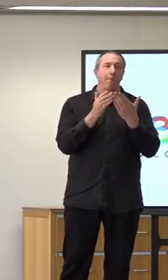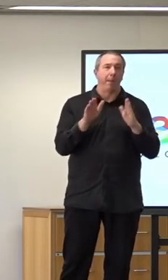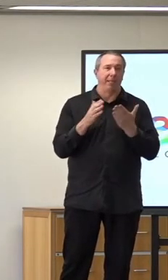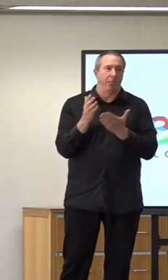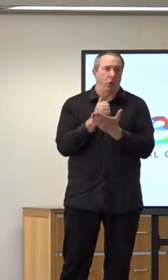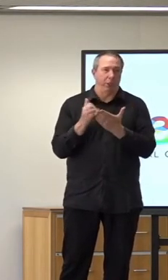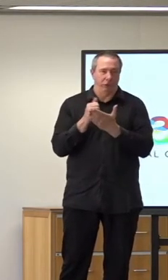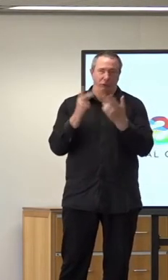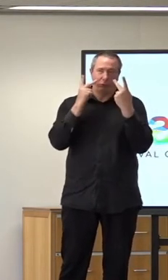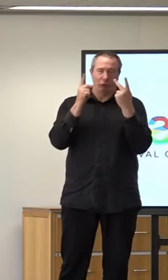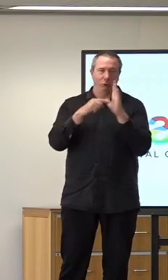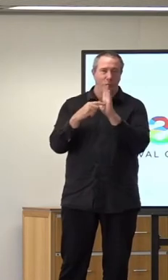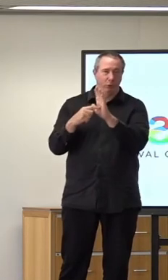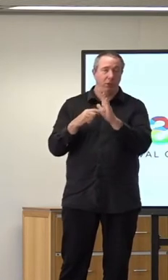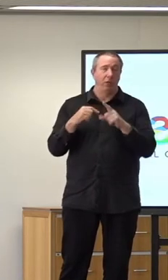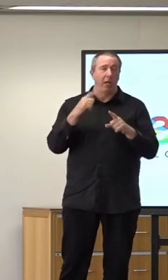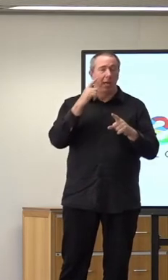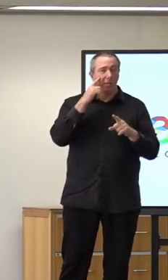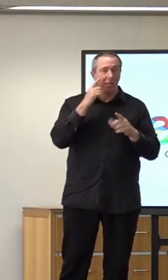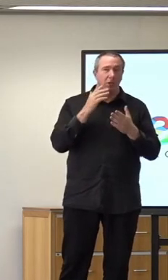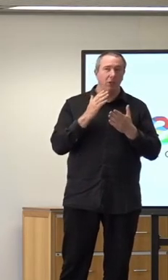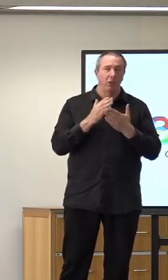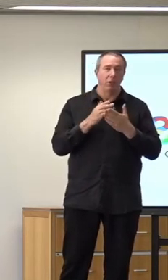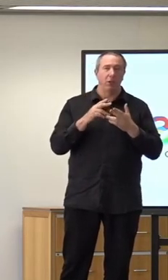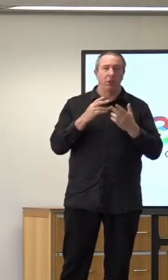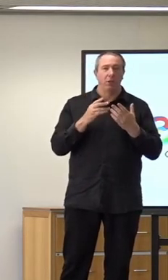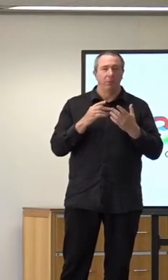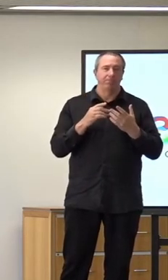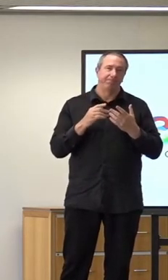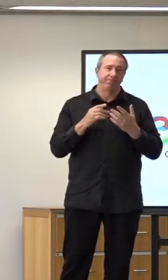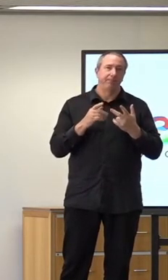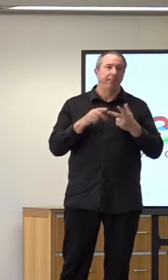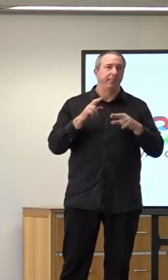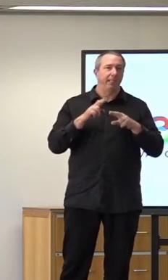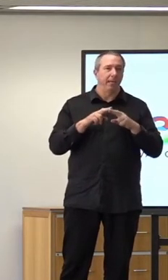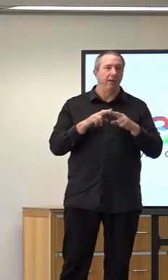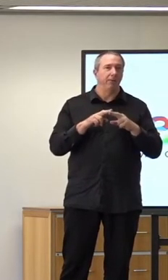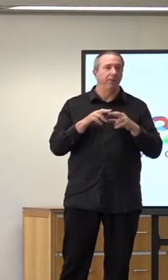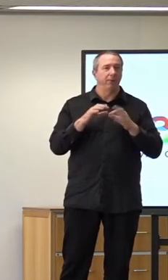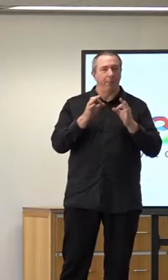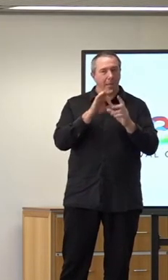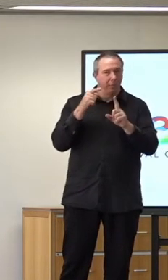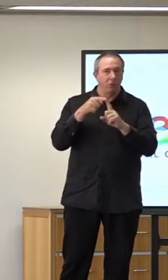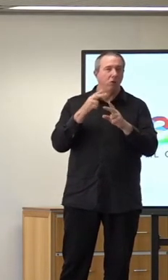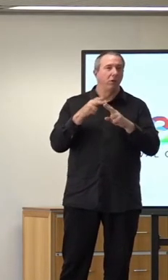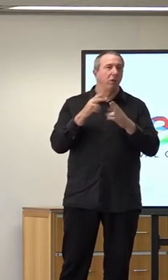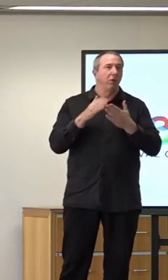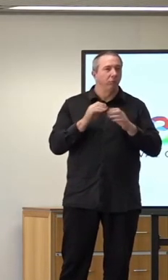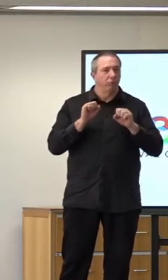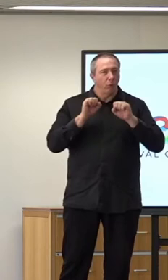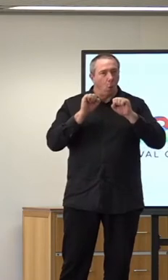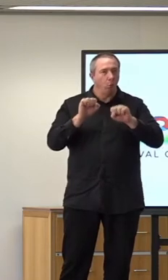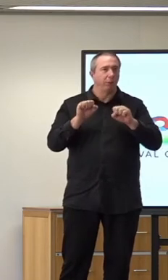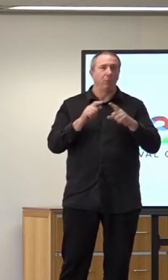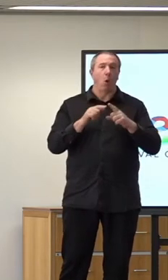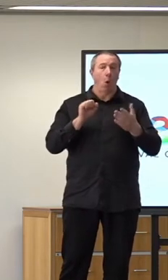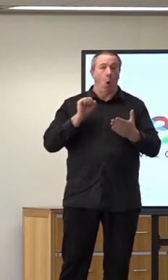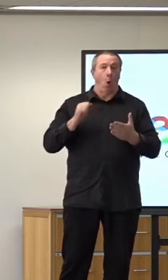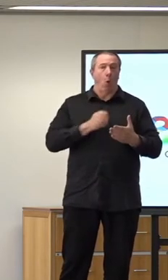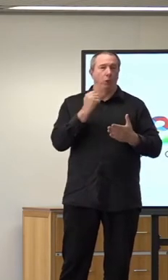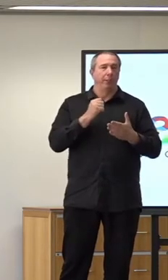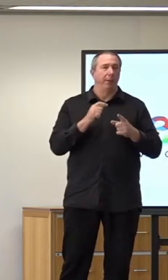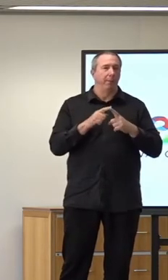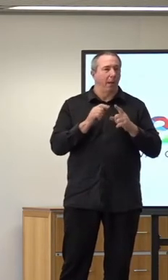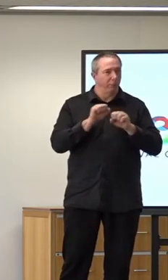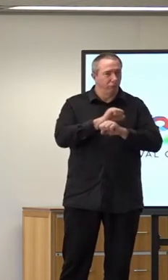collections. Though I think that with the right with an intent that's more towards custodianship rather than ownership, or depending